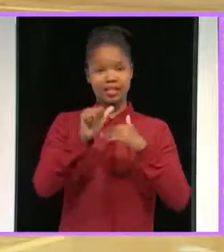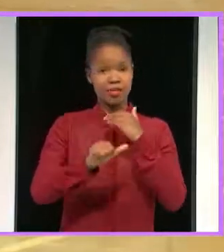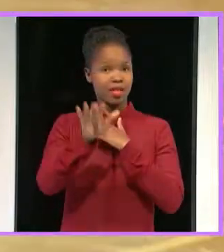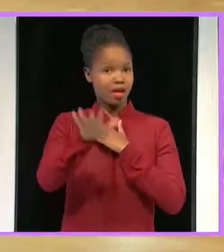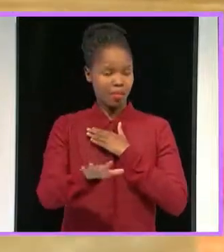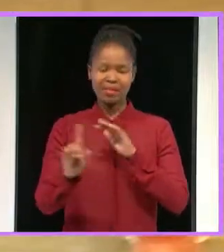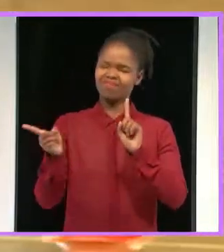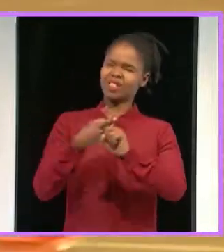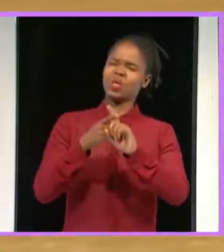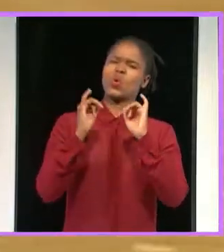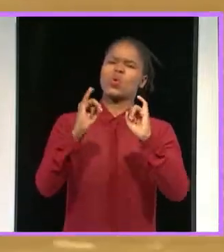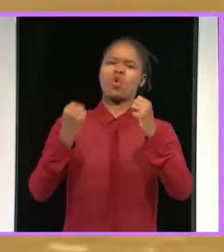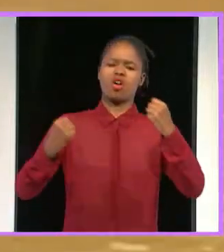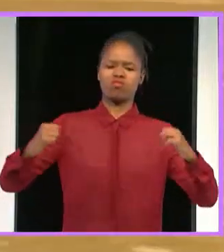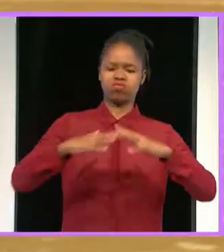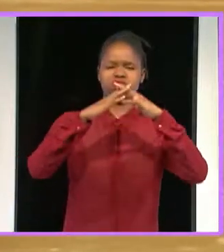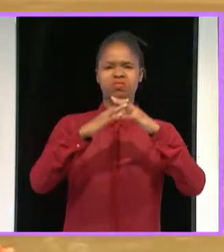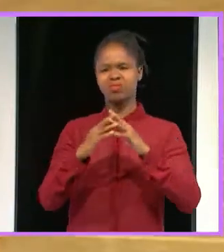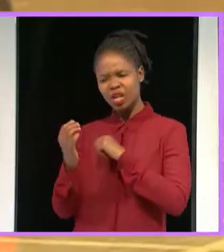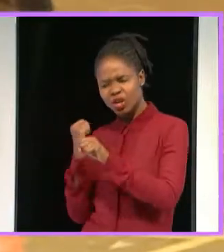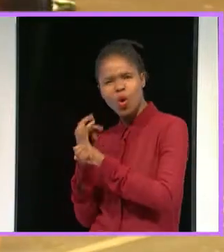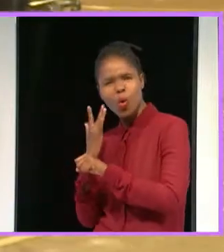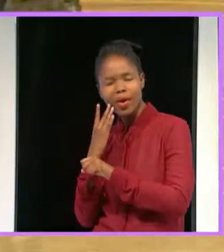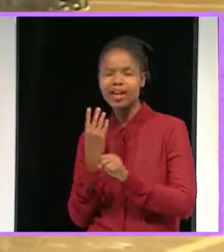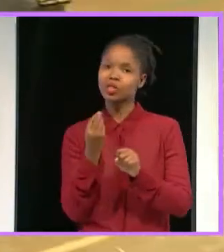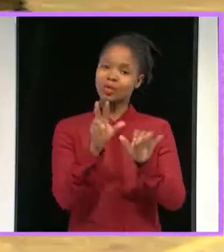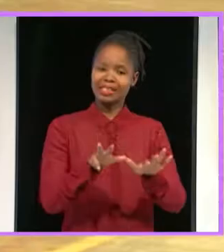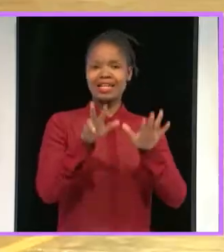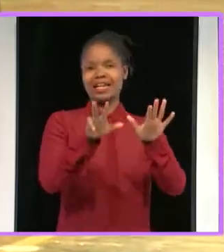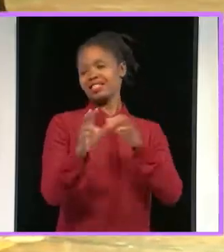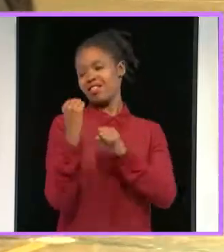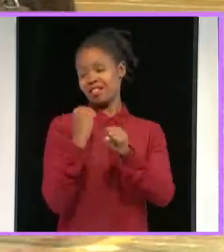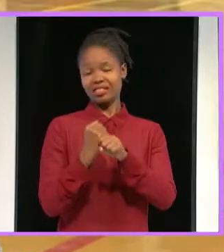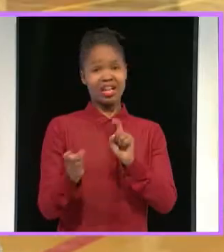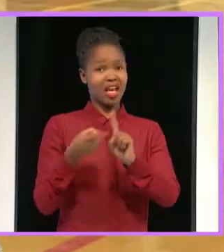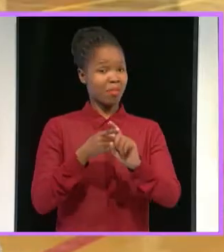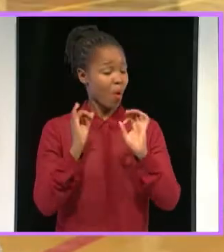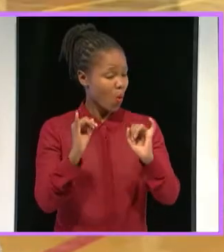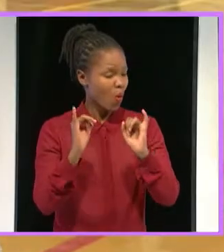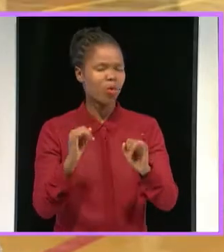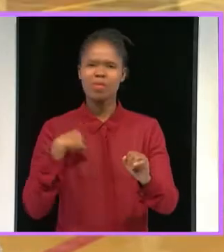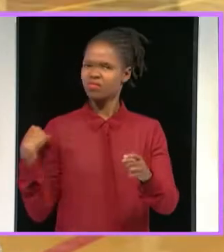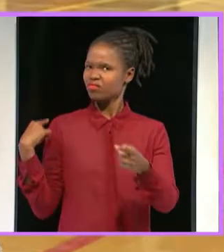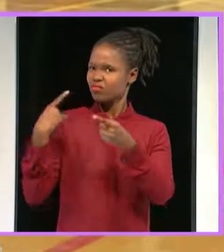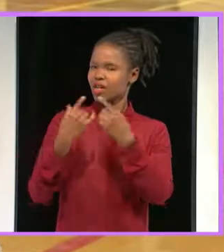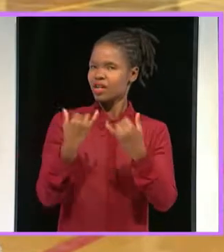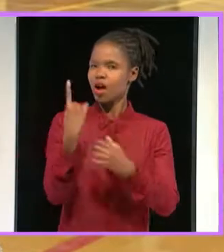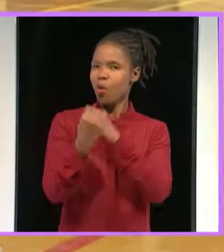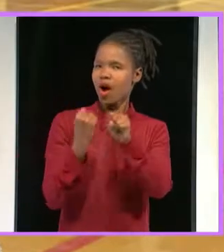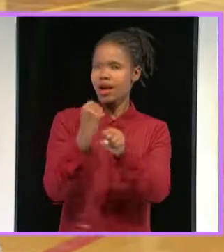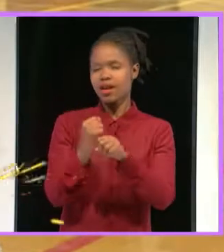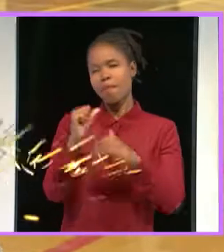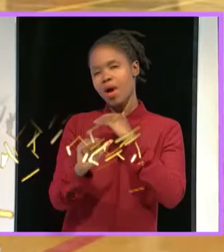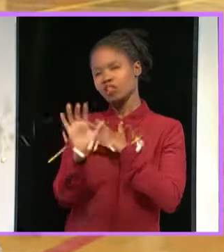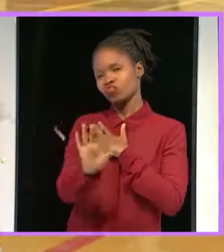accident. Which year? Last year. 2018? Yeah, 2018. Okay. Yeah. So now it's been 1 year and a couple